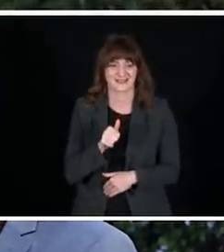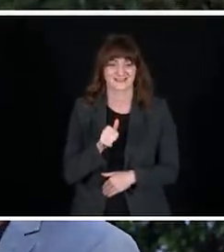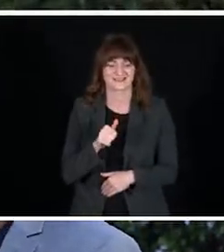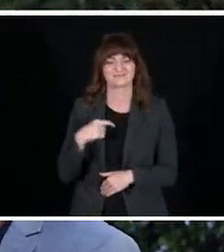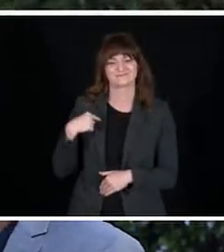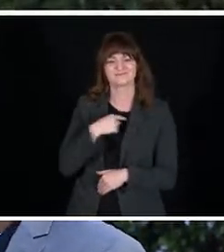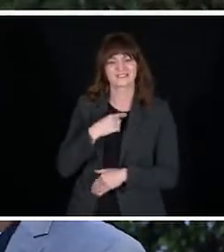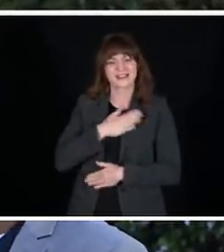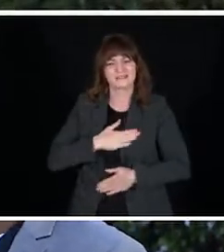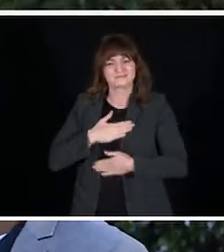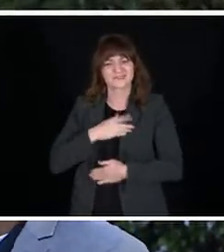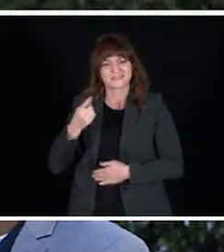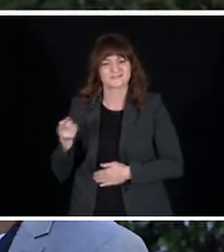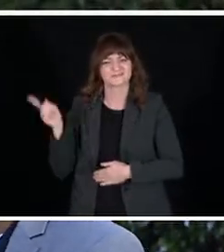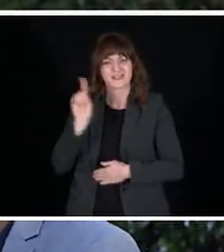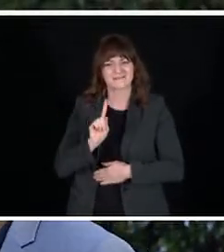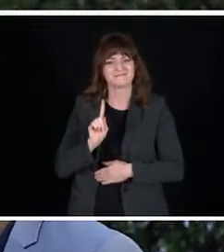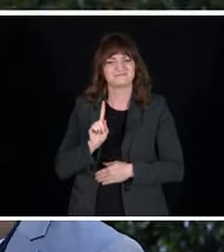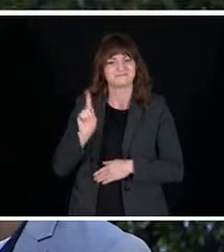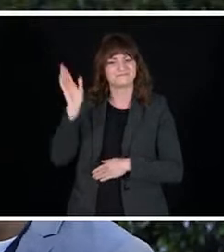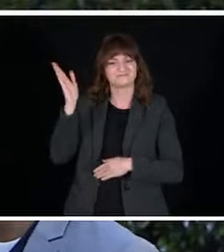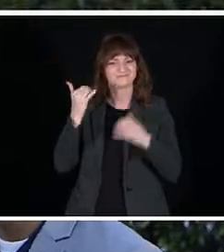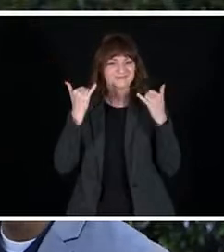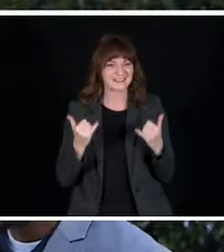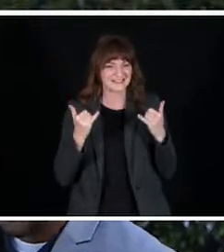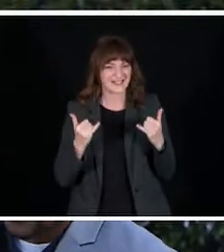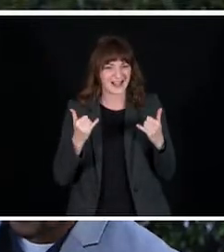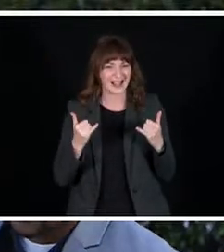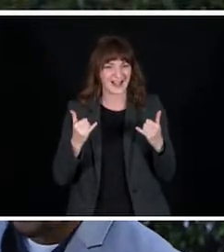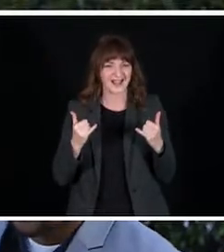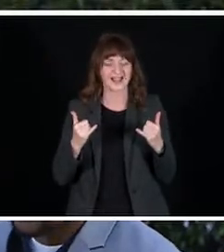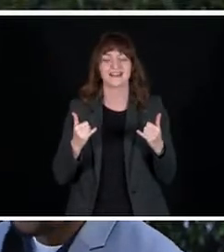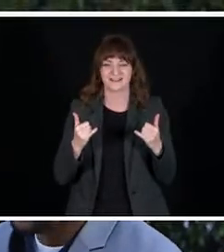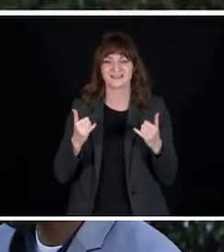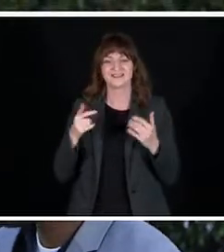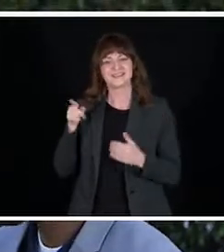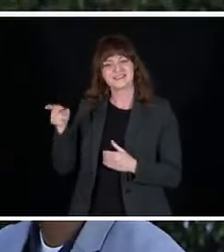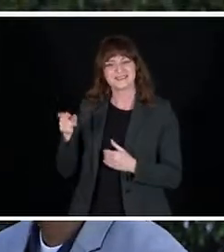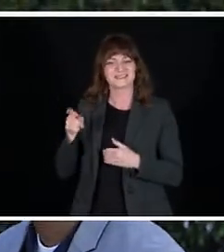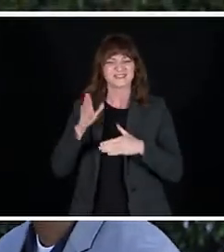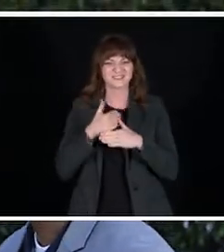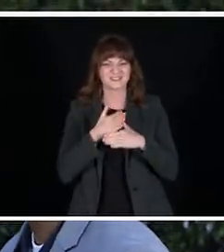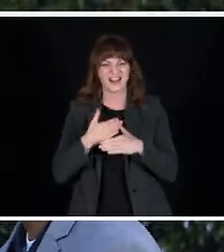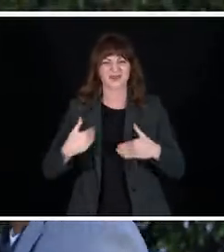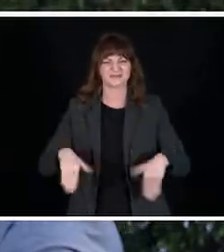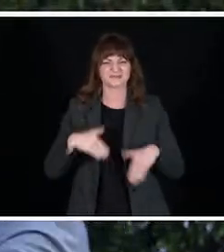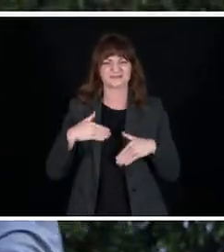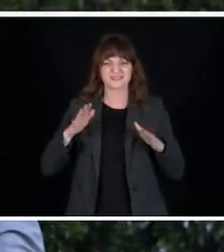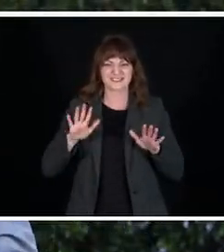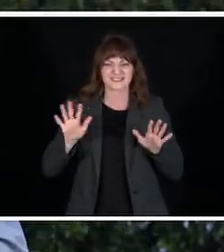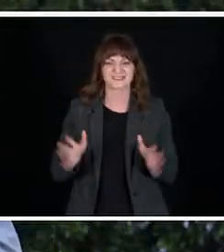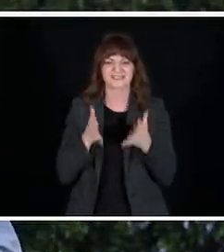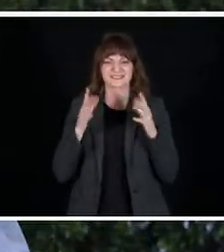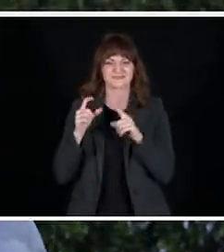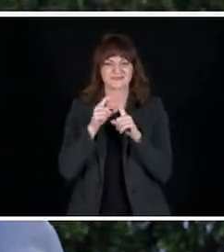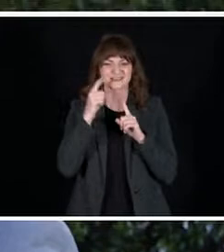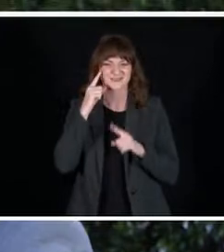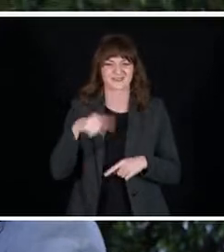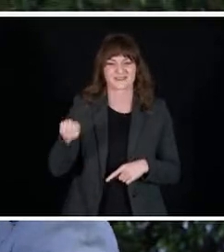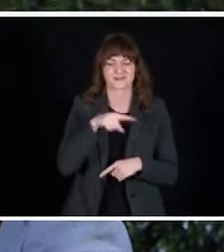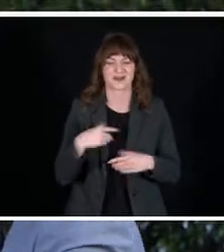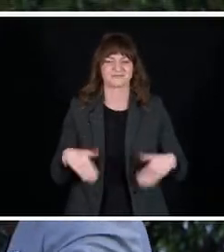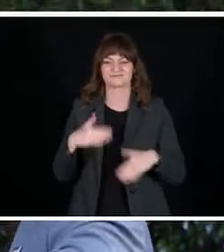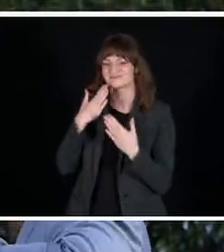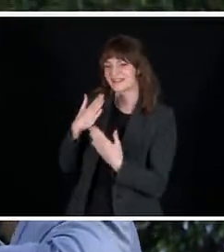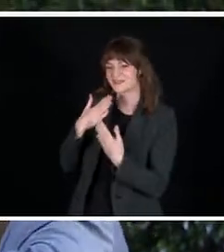being here with us today to share words of encouragement with you all. So thank you so much, Lonel. Thank you.